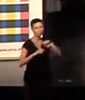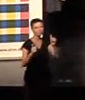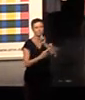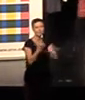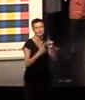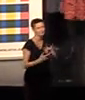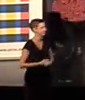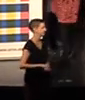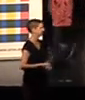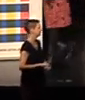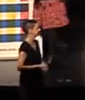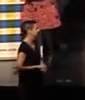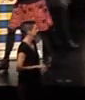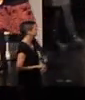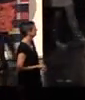thank you